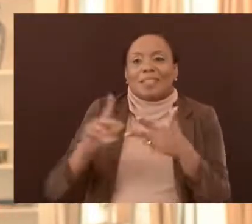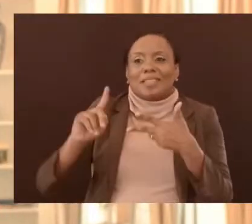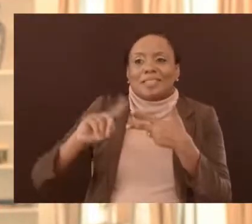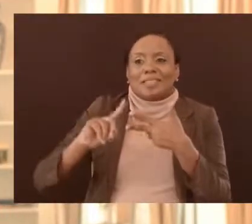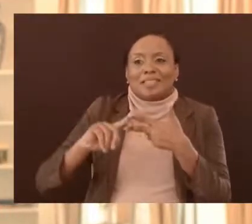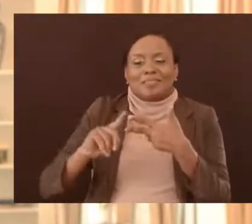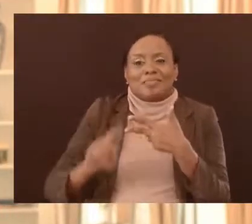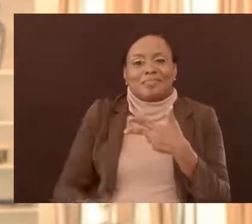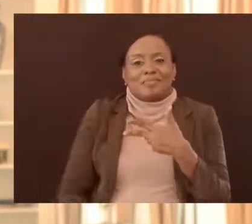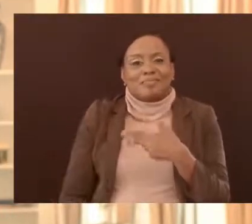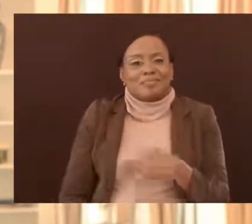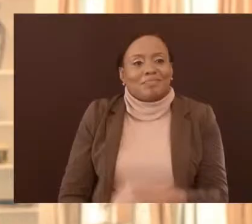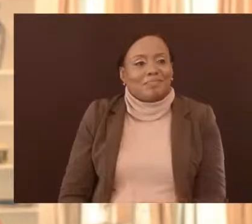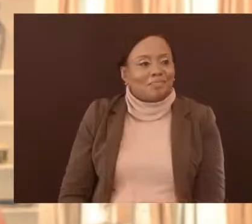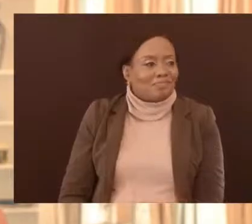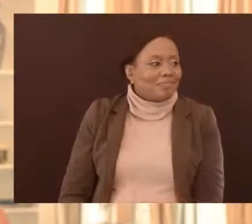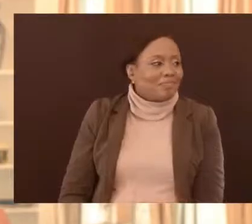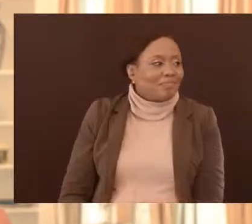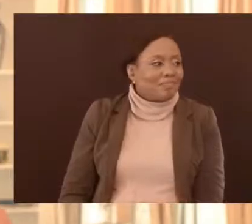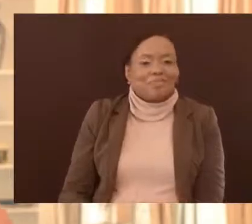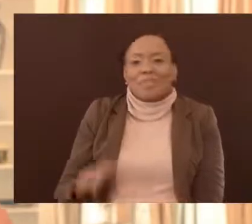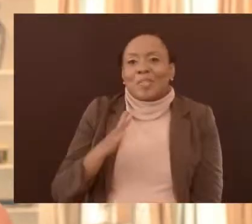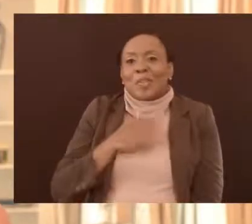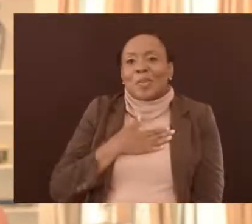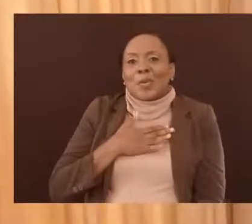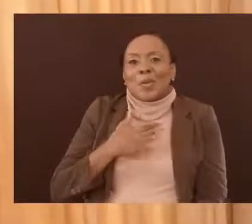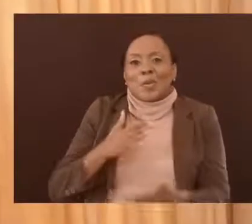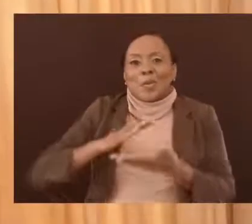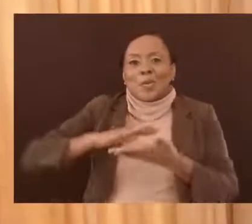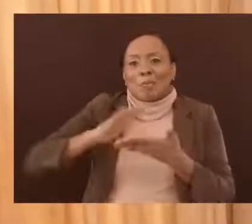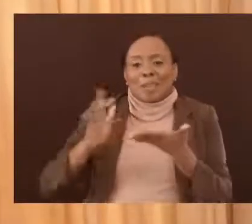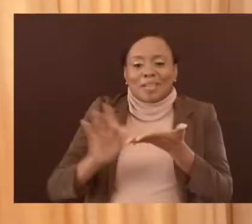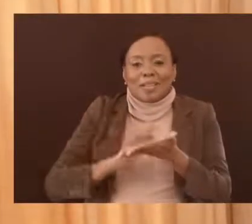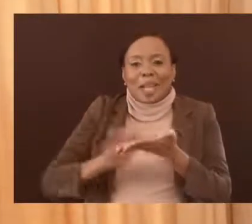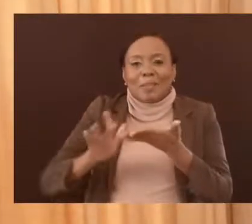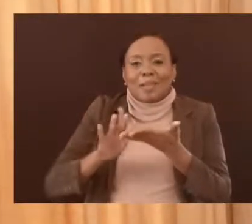it, because as technology would have it, the battery just died on the computer.